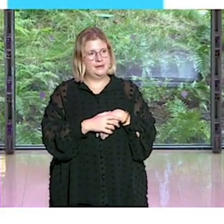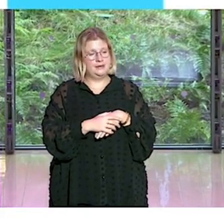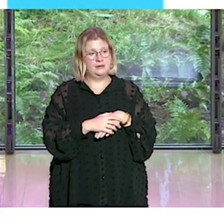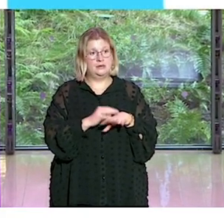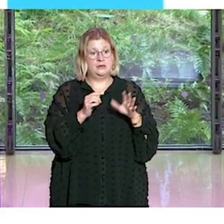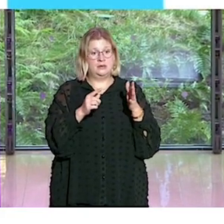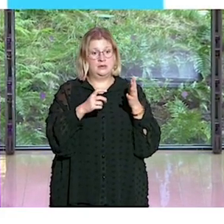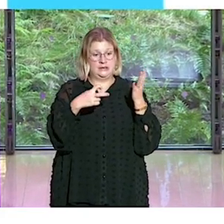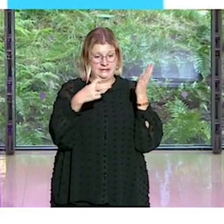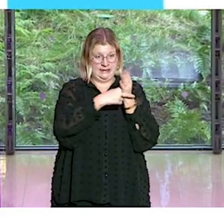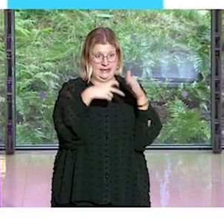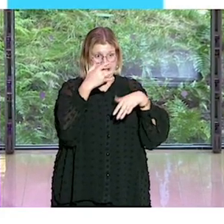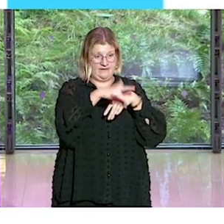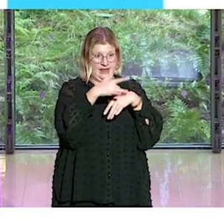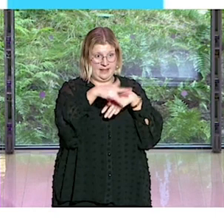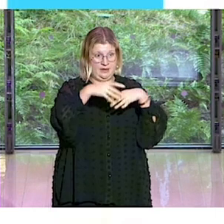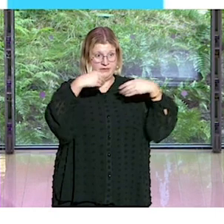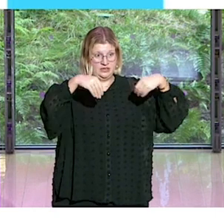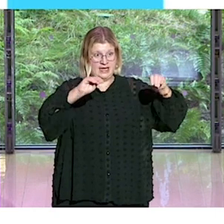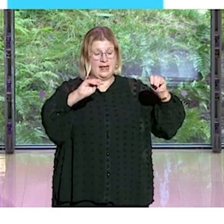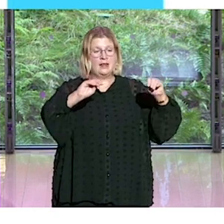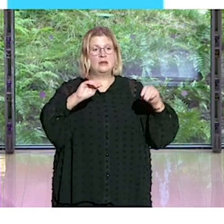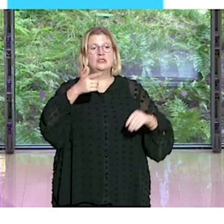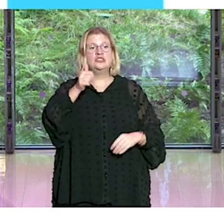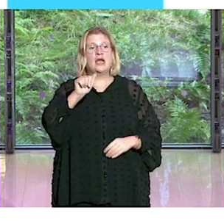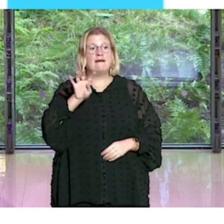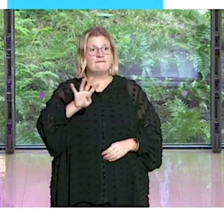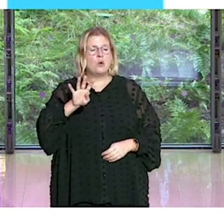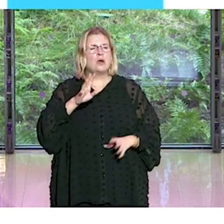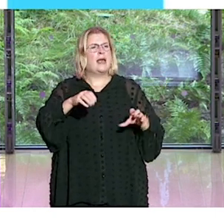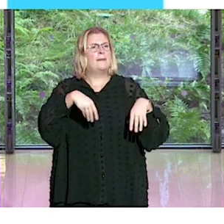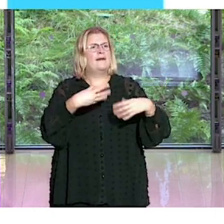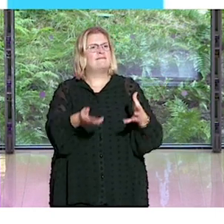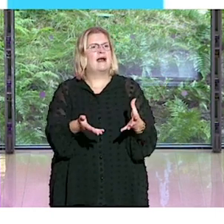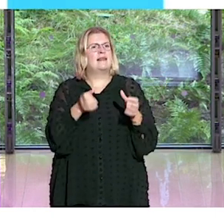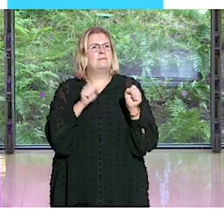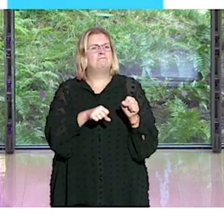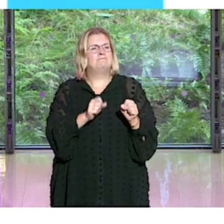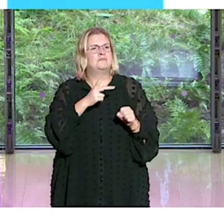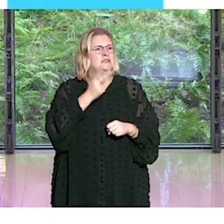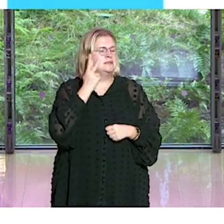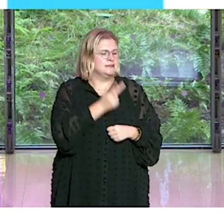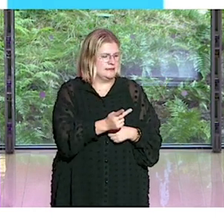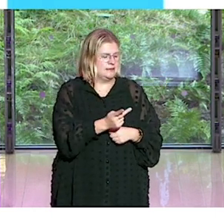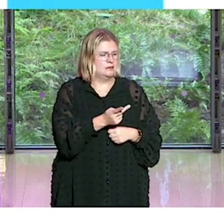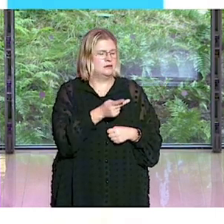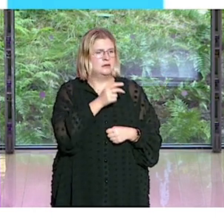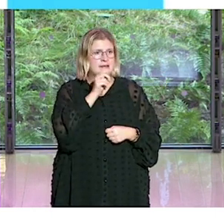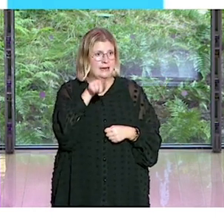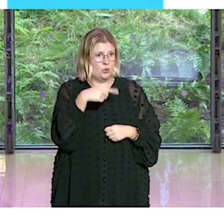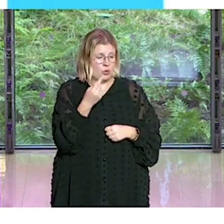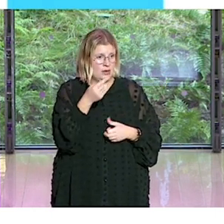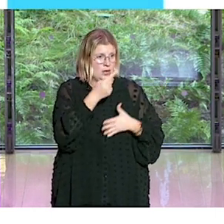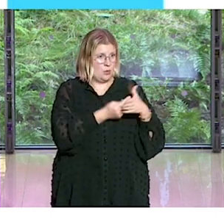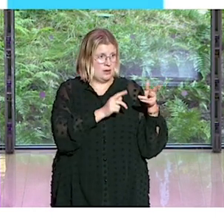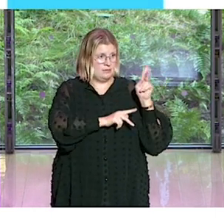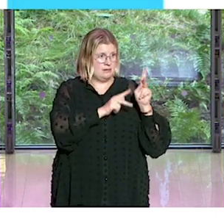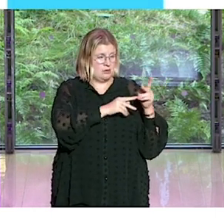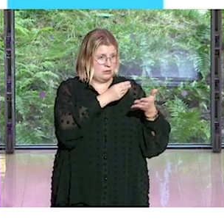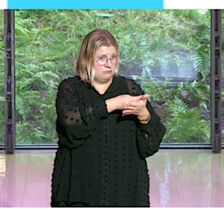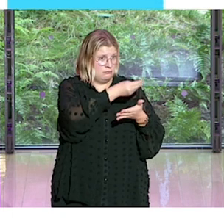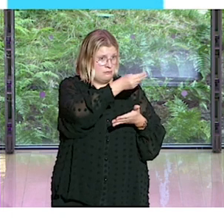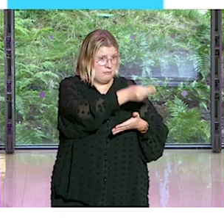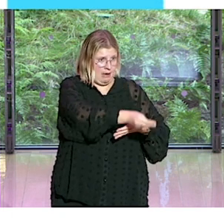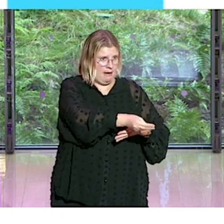Once tickets are on sale, GA4 also can give us the ability to see not just what people are buying,